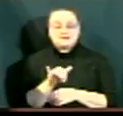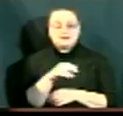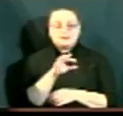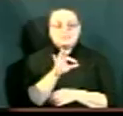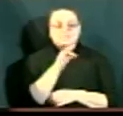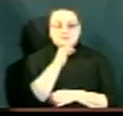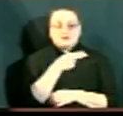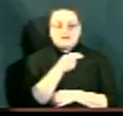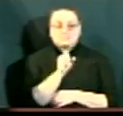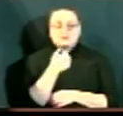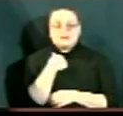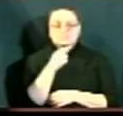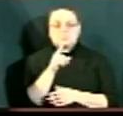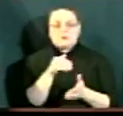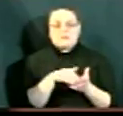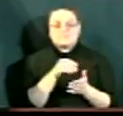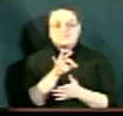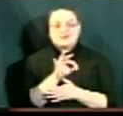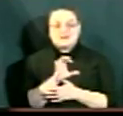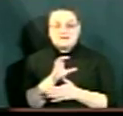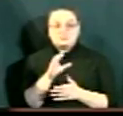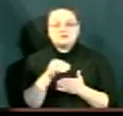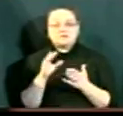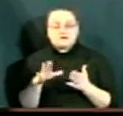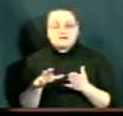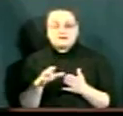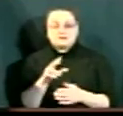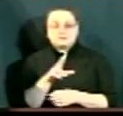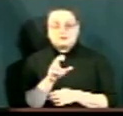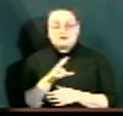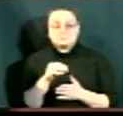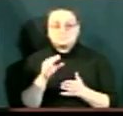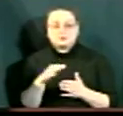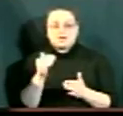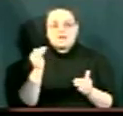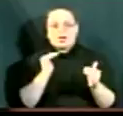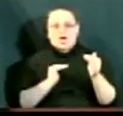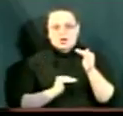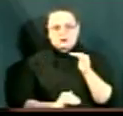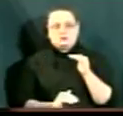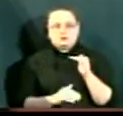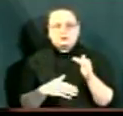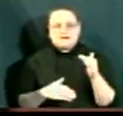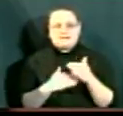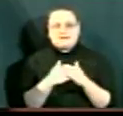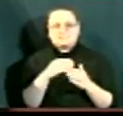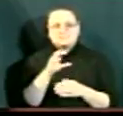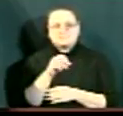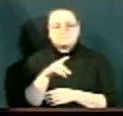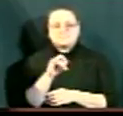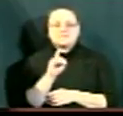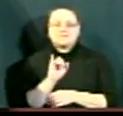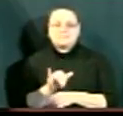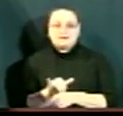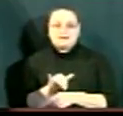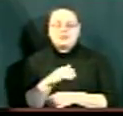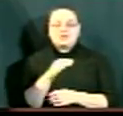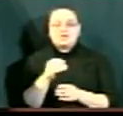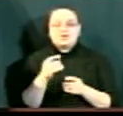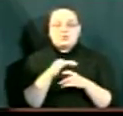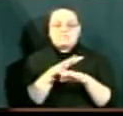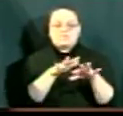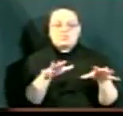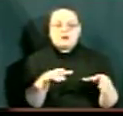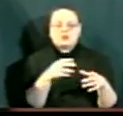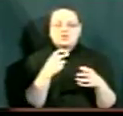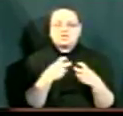enrollment of approximately 1,900 students, 300 students under its maximum capacity. The overcrowding issue in Hardin